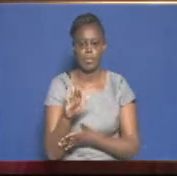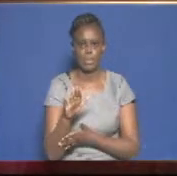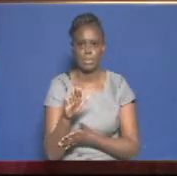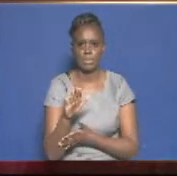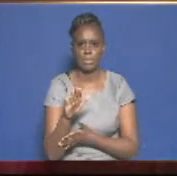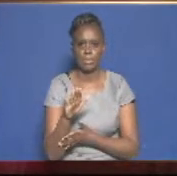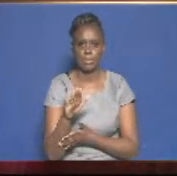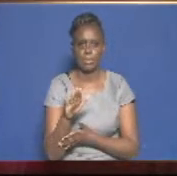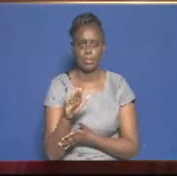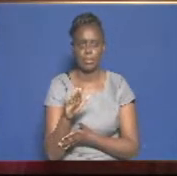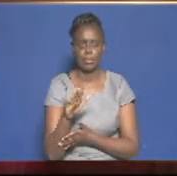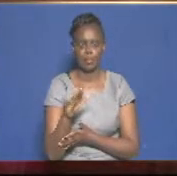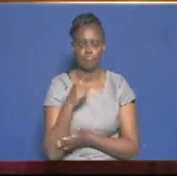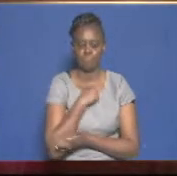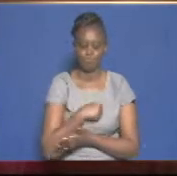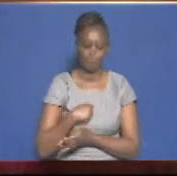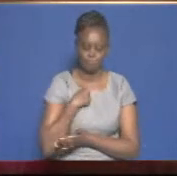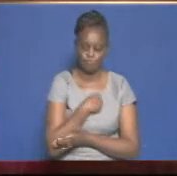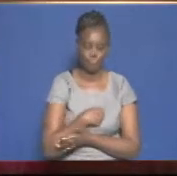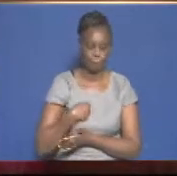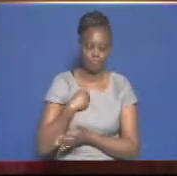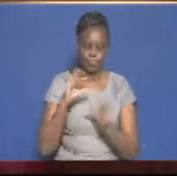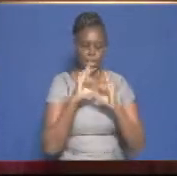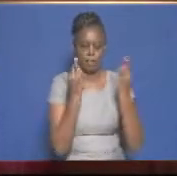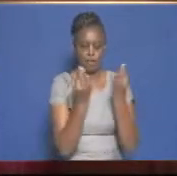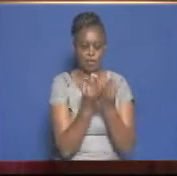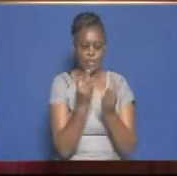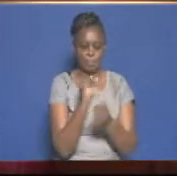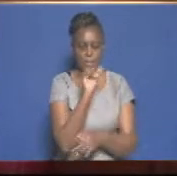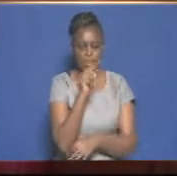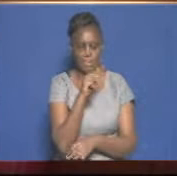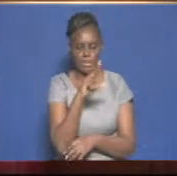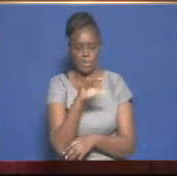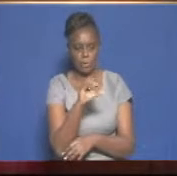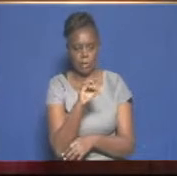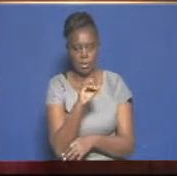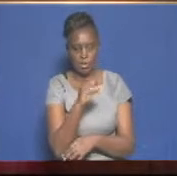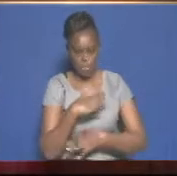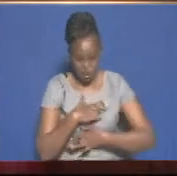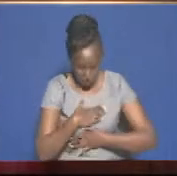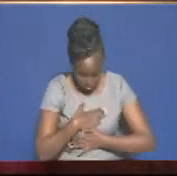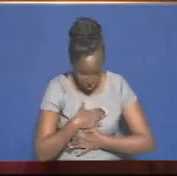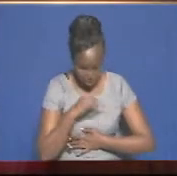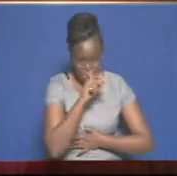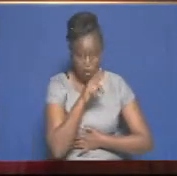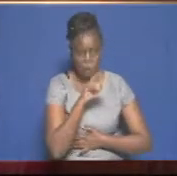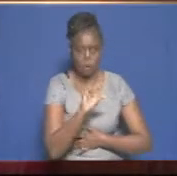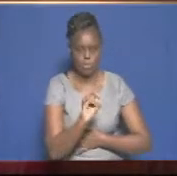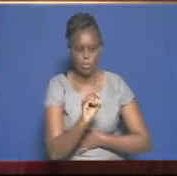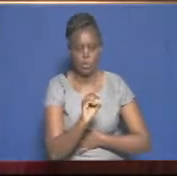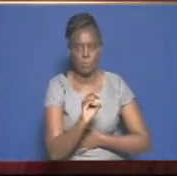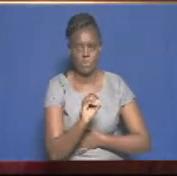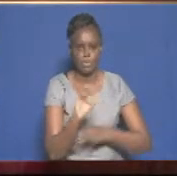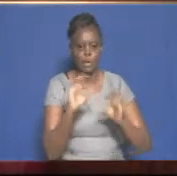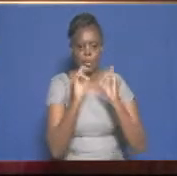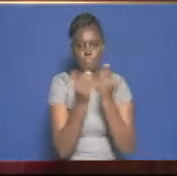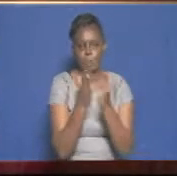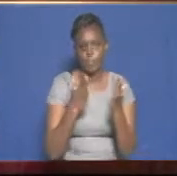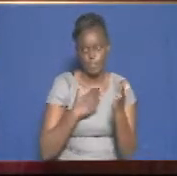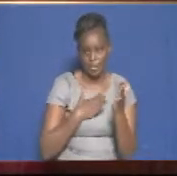to pass my condolences, Mr. Speaker, to the family of Honorable Jakoyo Midiwa, on behalf of my